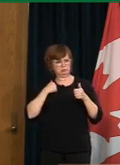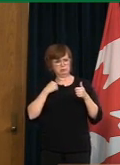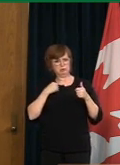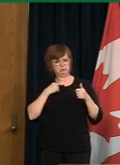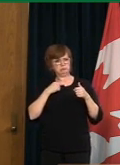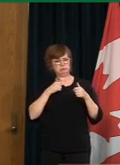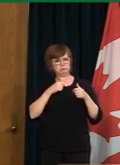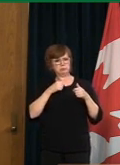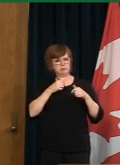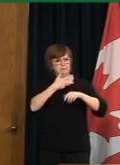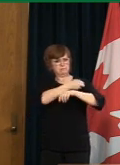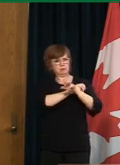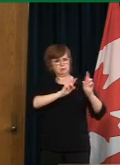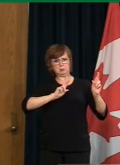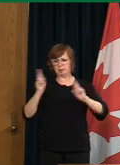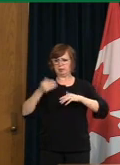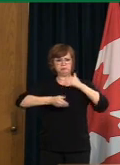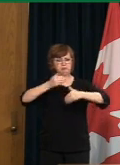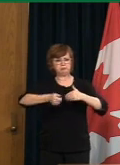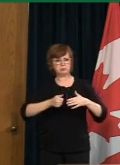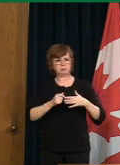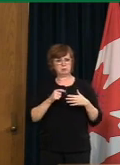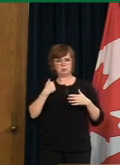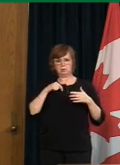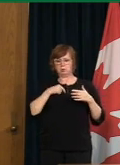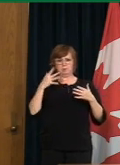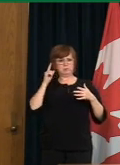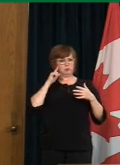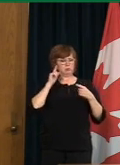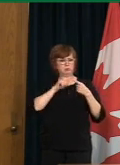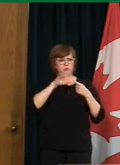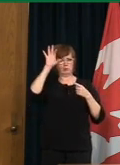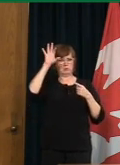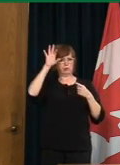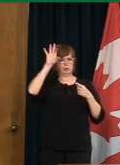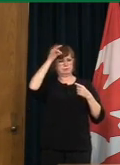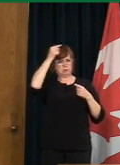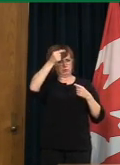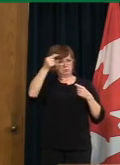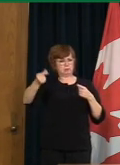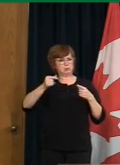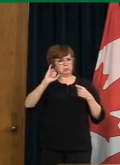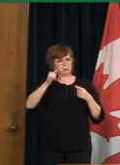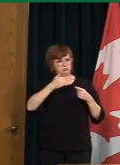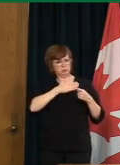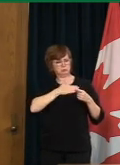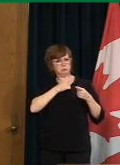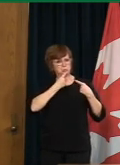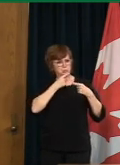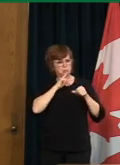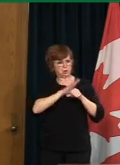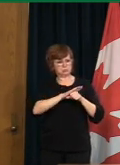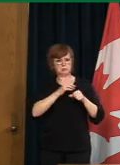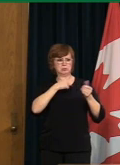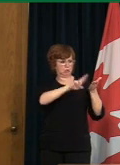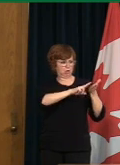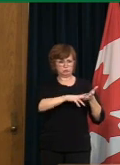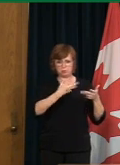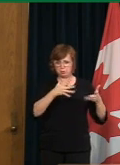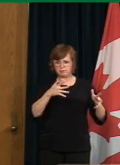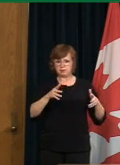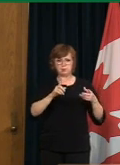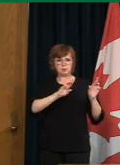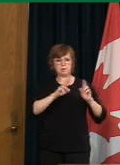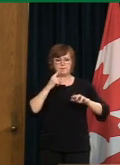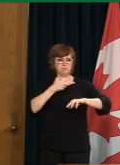when a vaccine is ready, his government has contracts signed to procure sufficient quantities of the vaccine for all Canadians